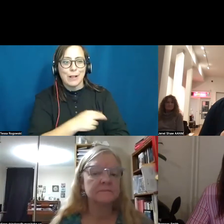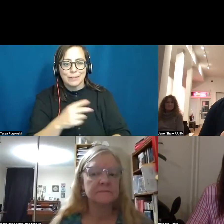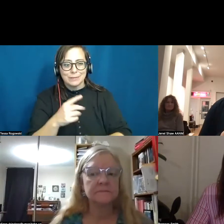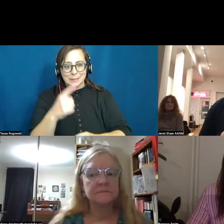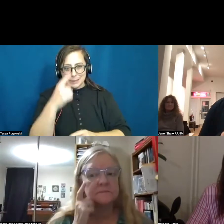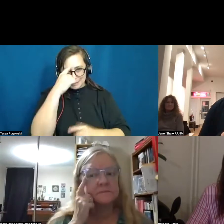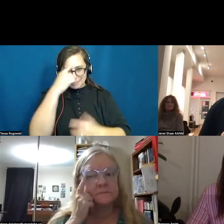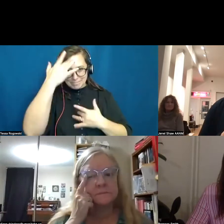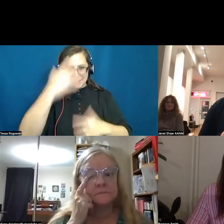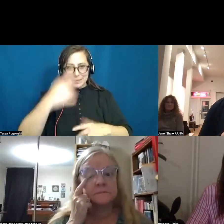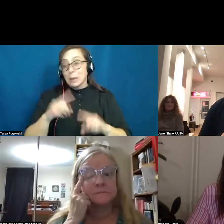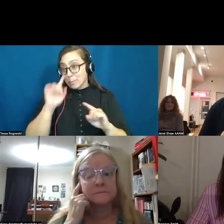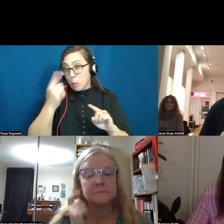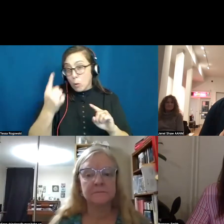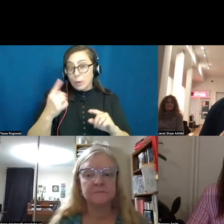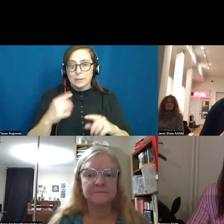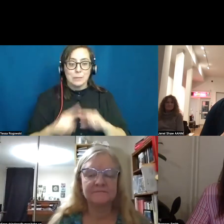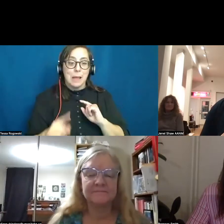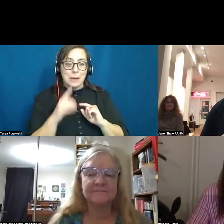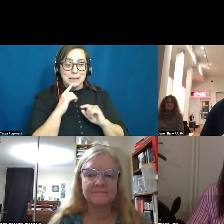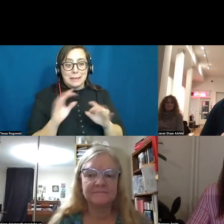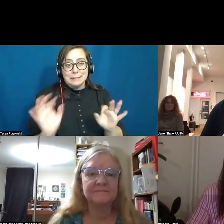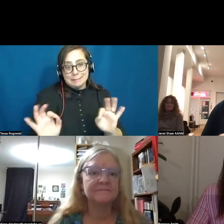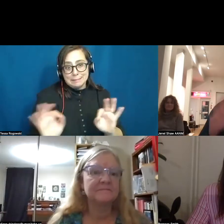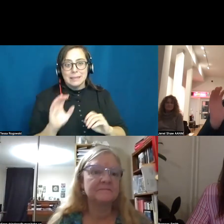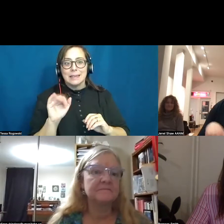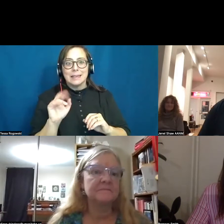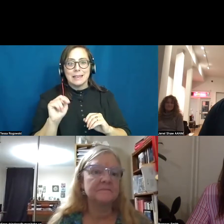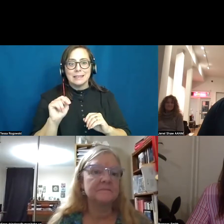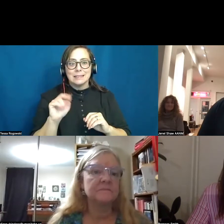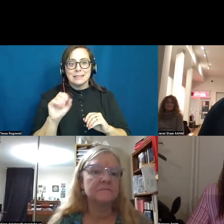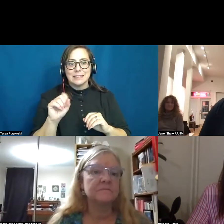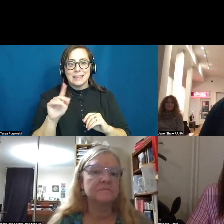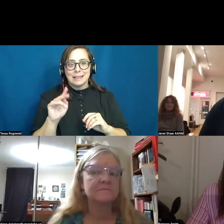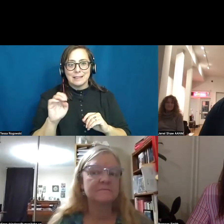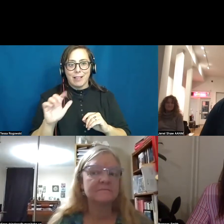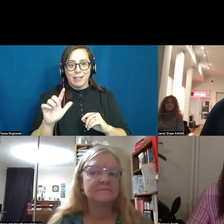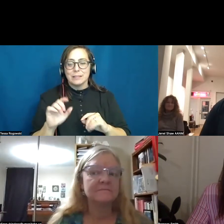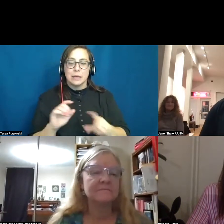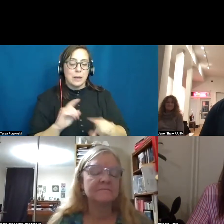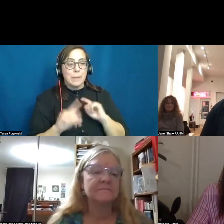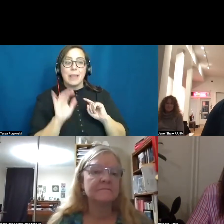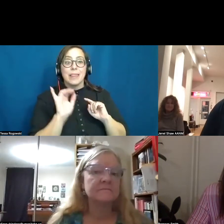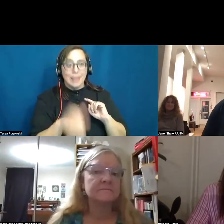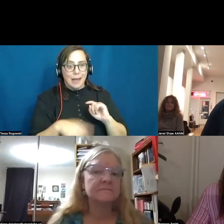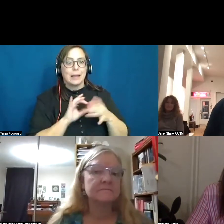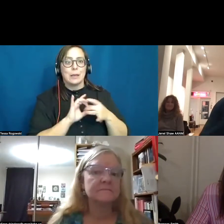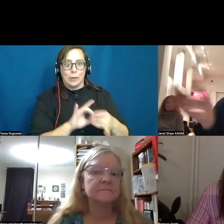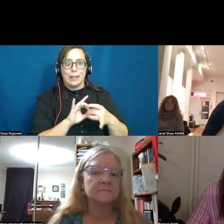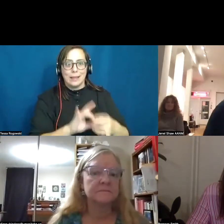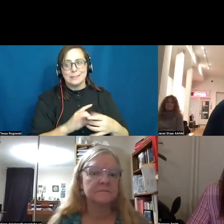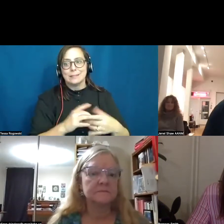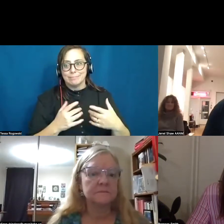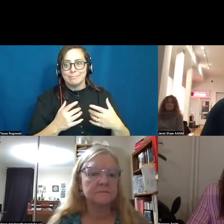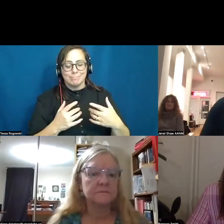I definitely said boring. I may have said the one, may have said it's dazzle, or I don't remember now. but I could absolutely relate to that. So that was, yeah,